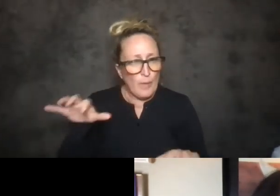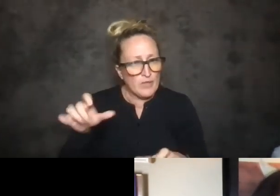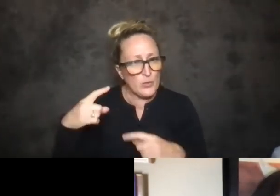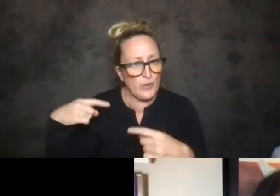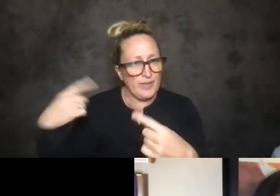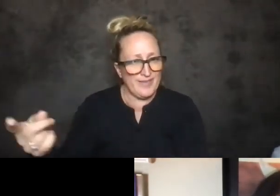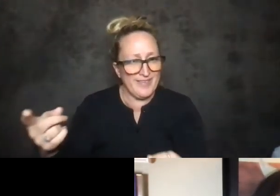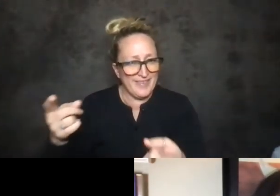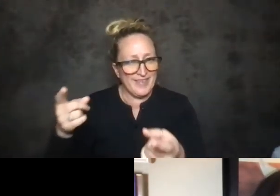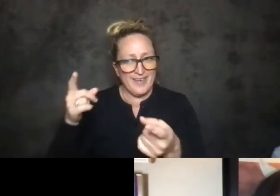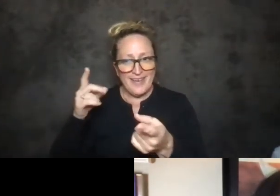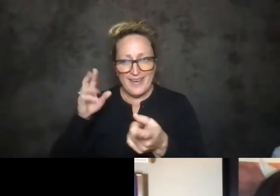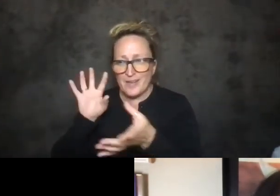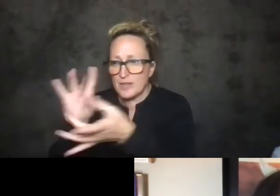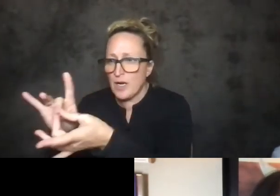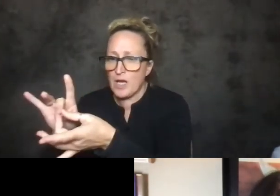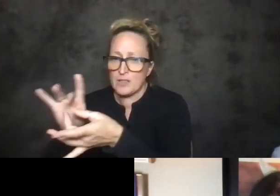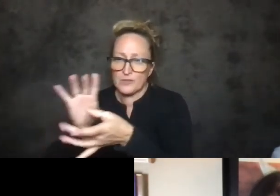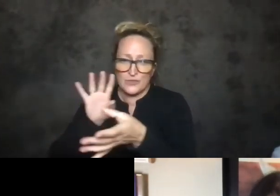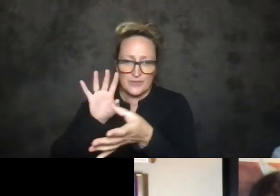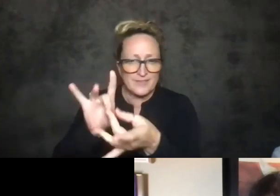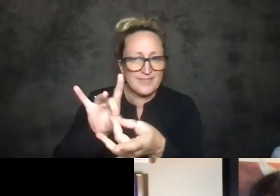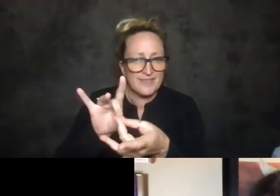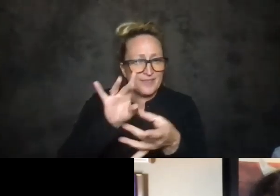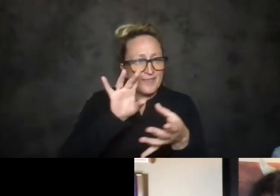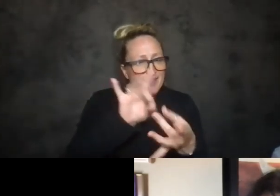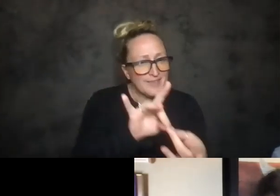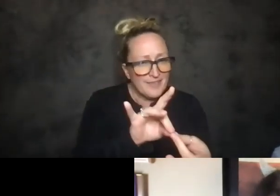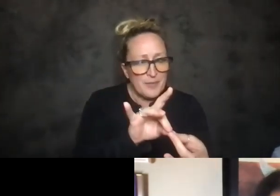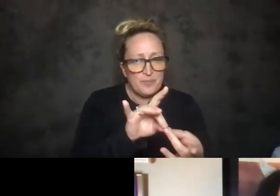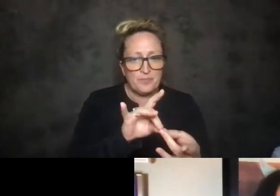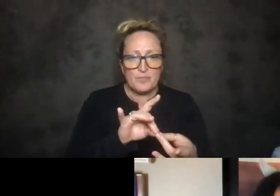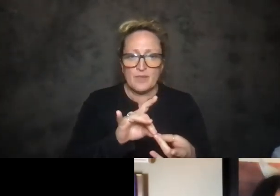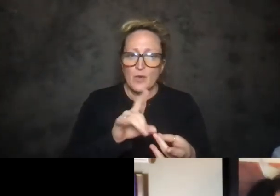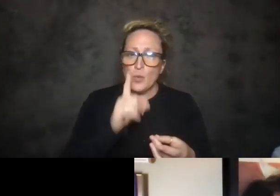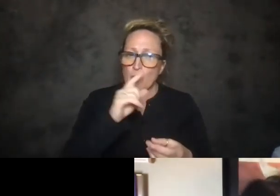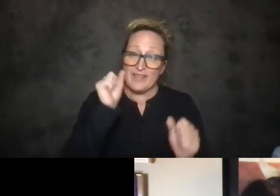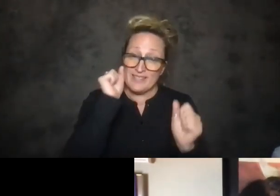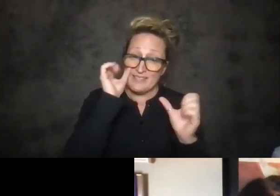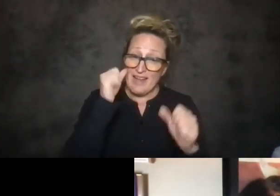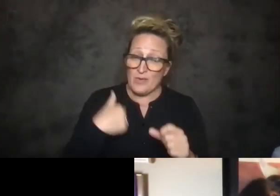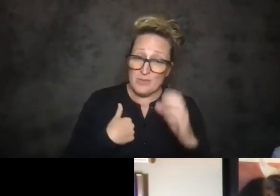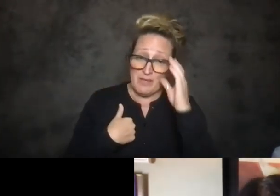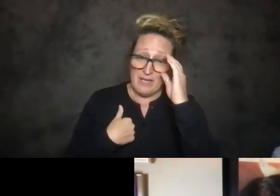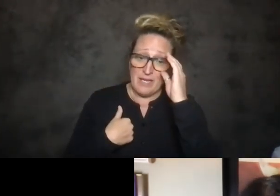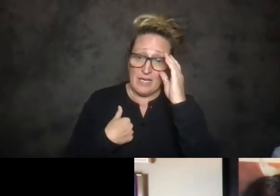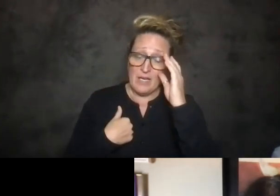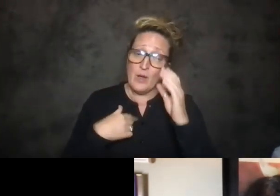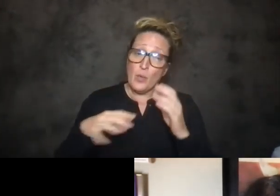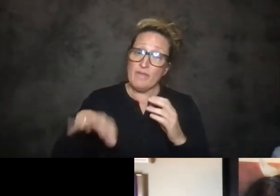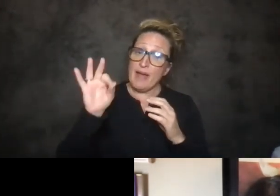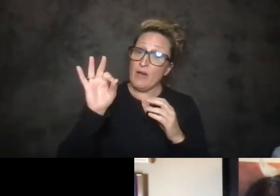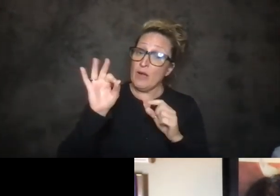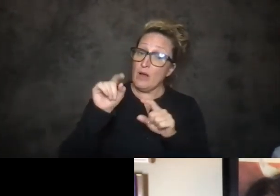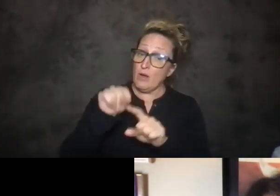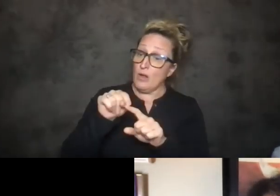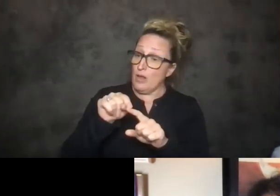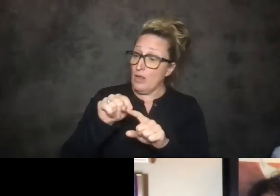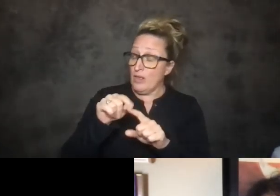and making connections and saying. And then what always astounds me is that we find out in a way that everybody's kind of,